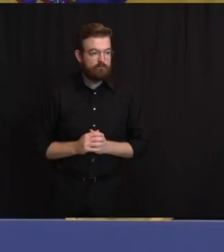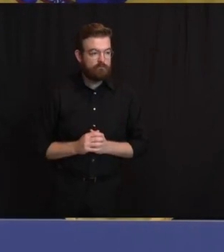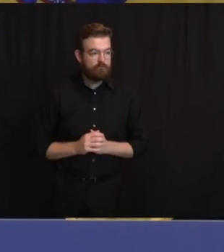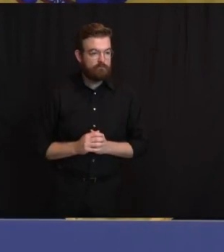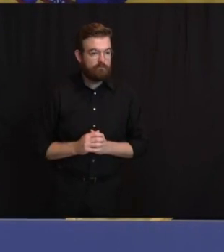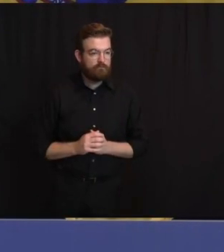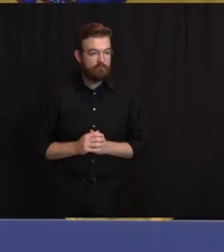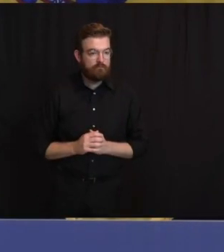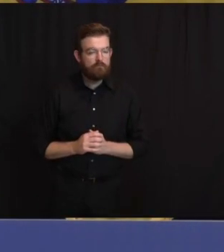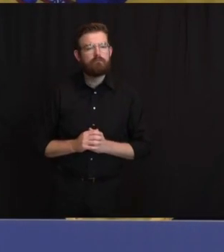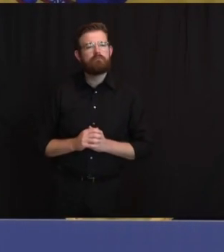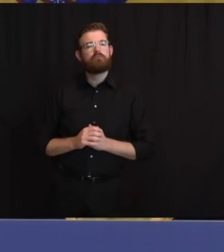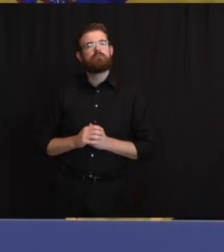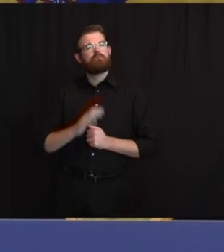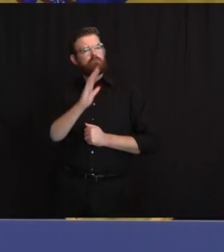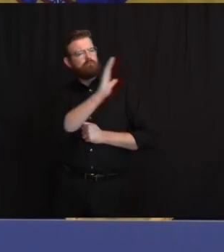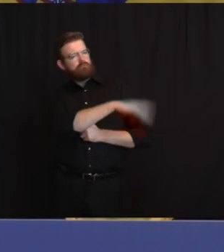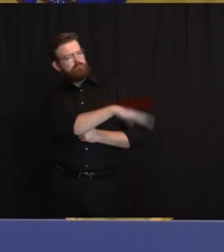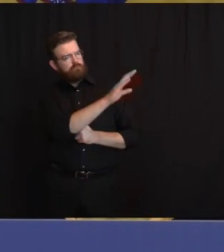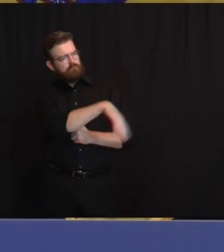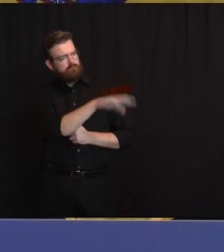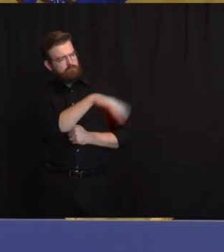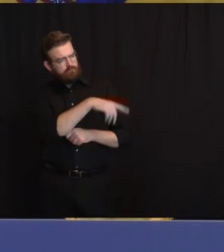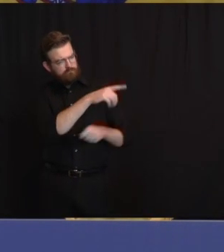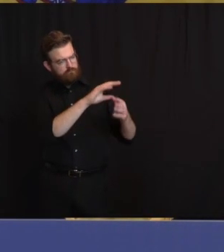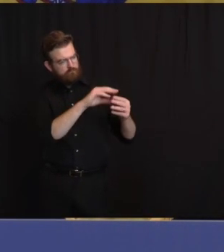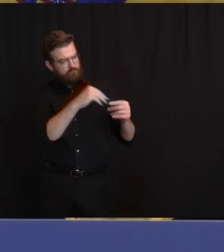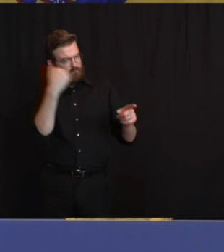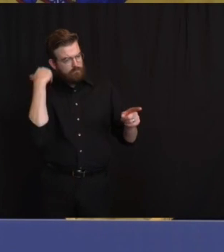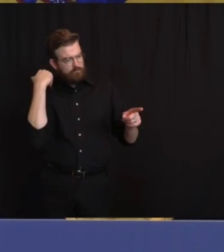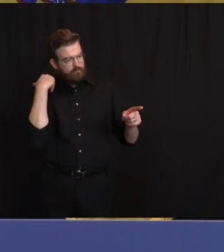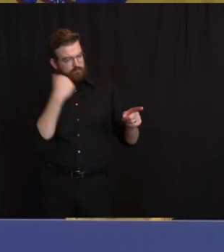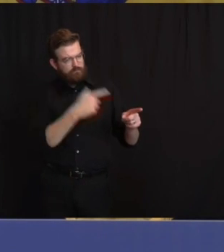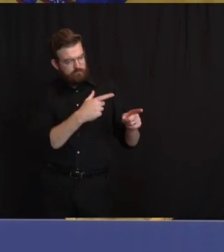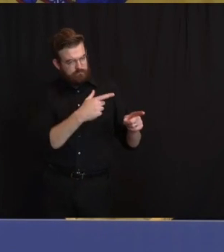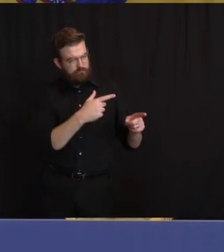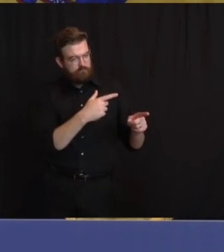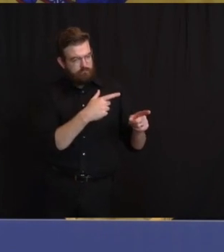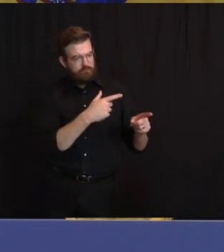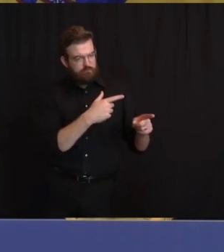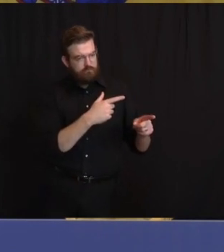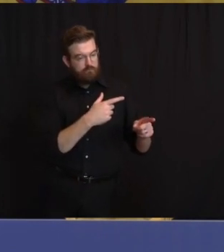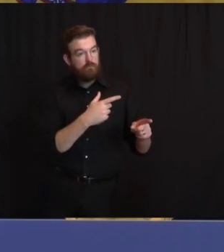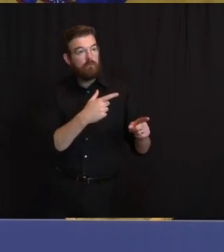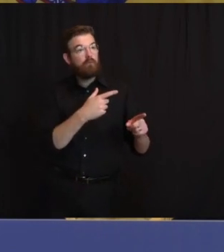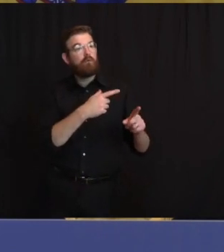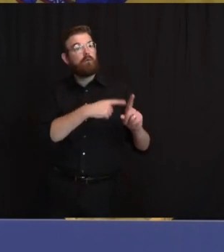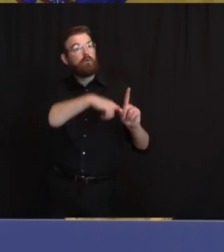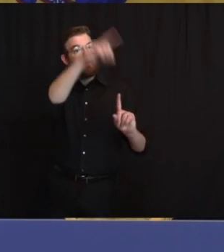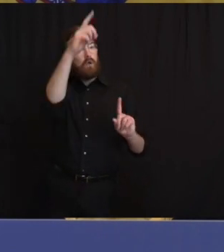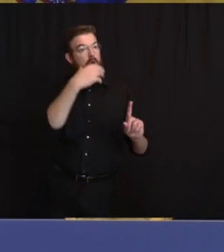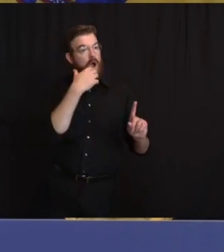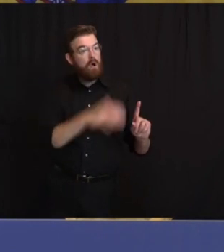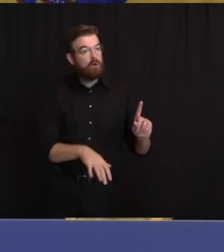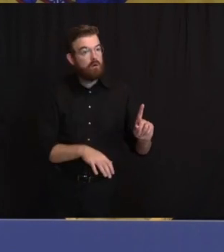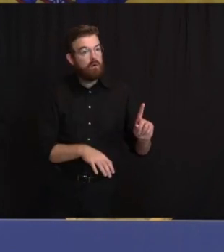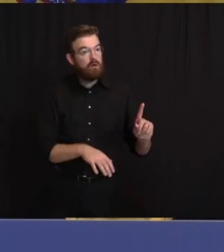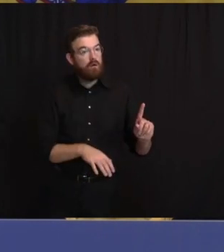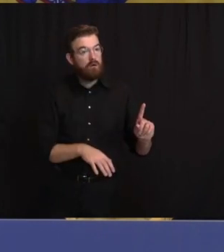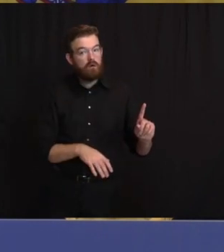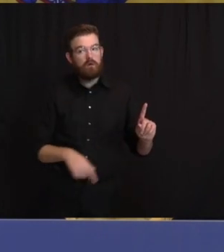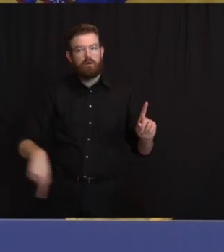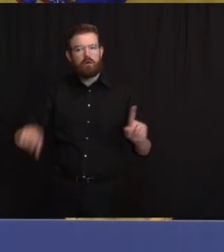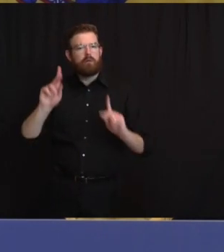this earlier, there's a high correlation between oppressive heat and bad behavior.